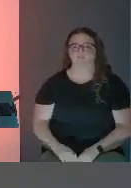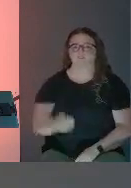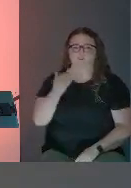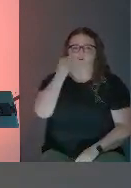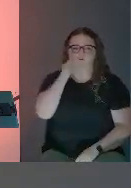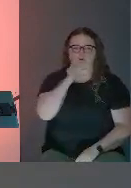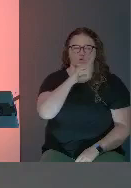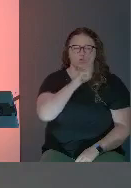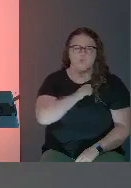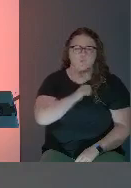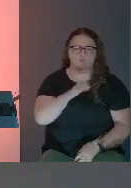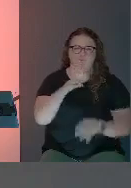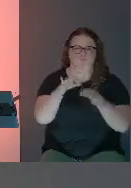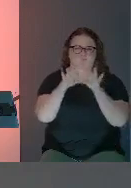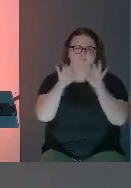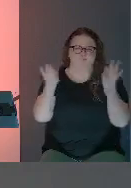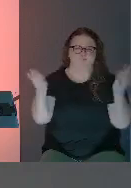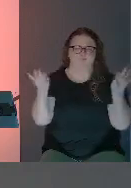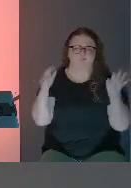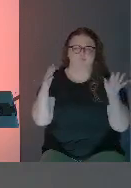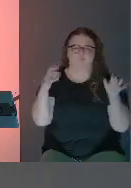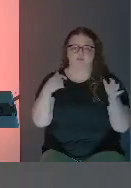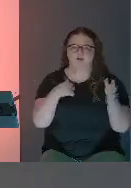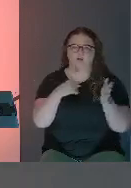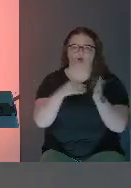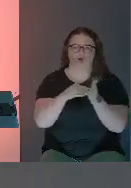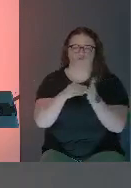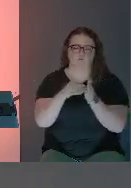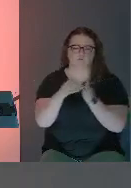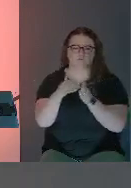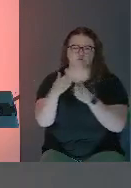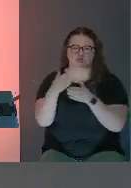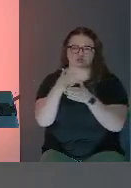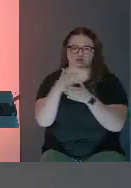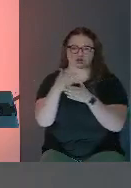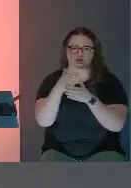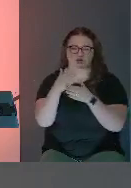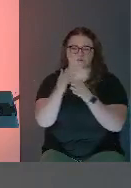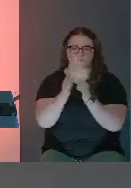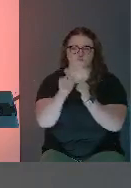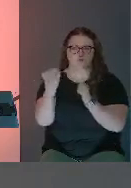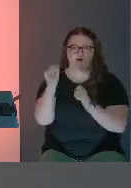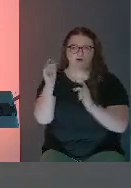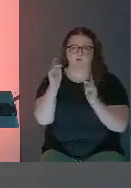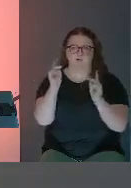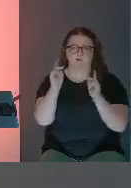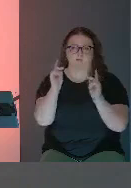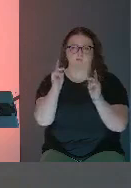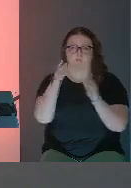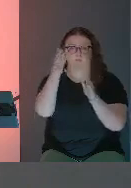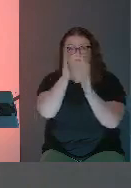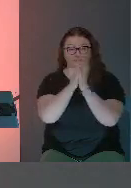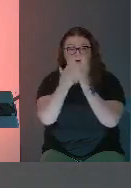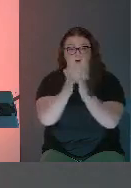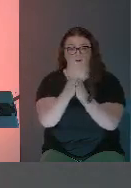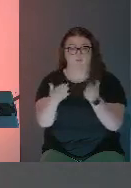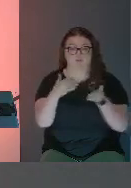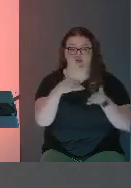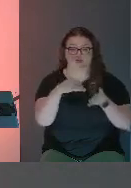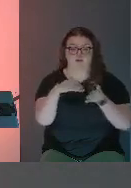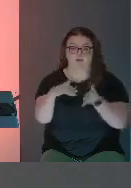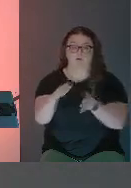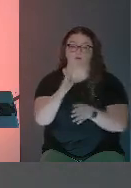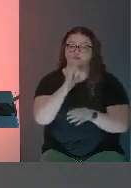adage, there's an old saying that I often share and impart to us, the Bible study especially, when we talk about history.